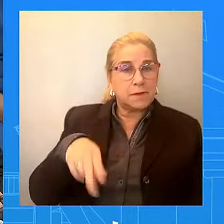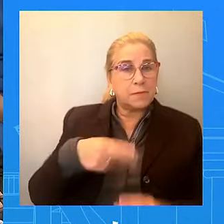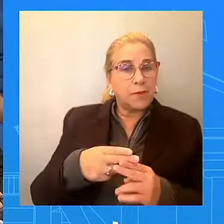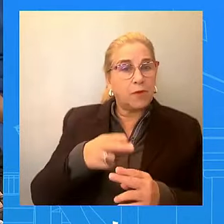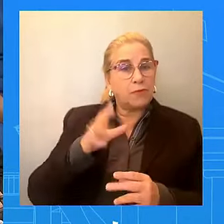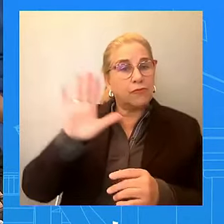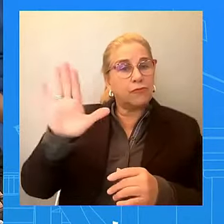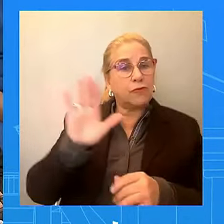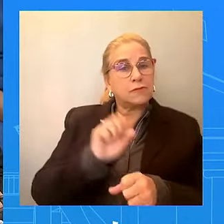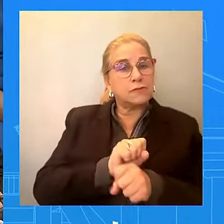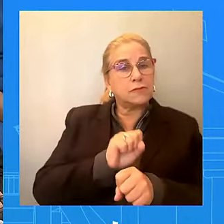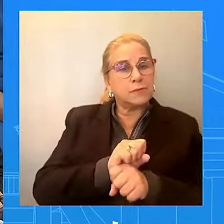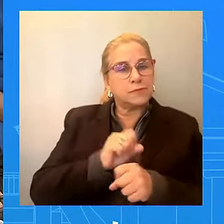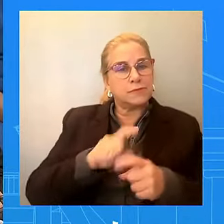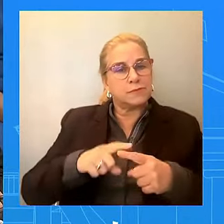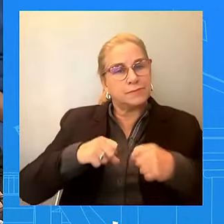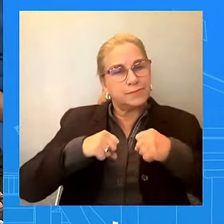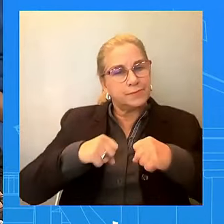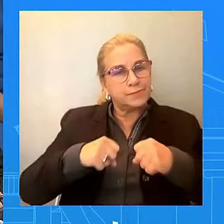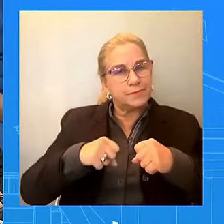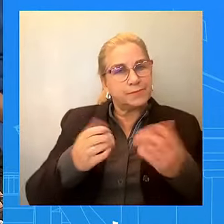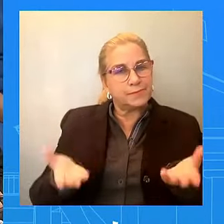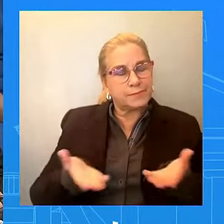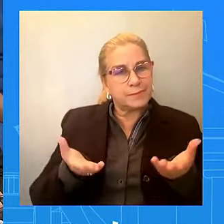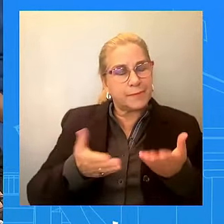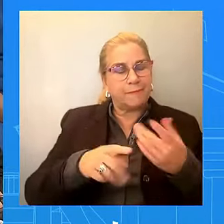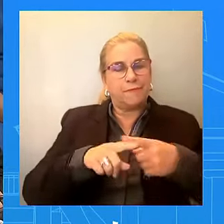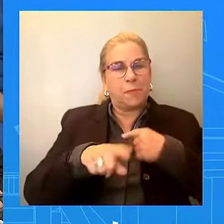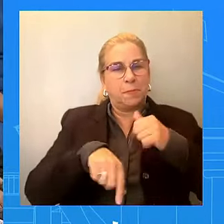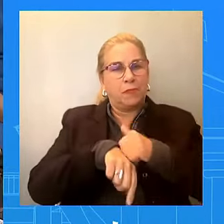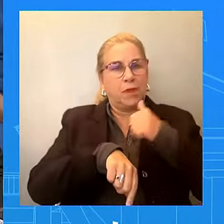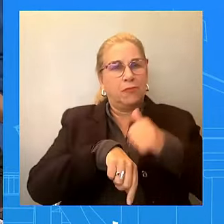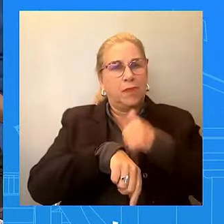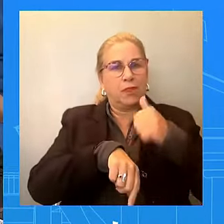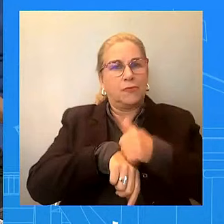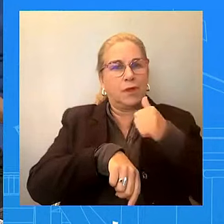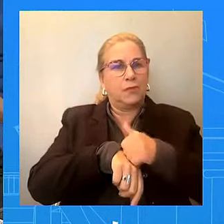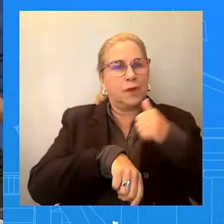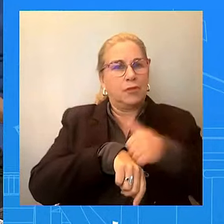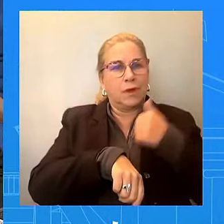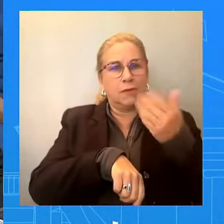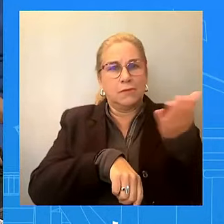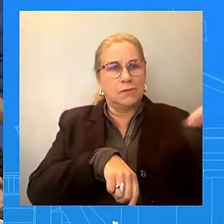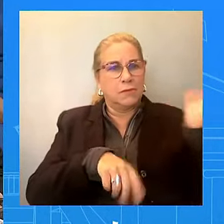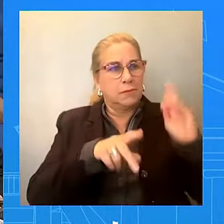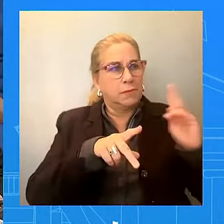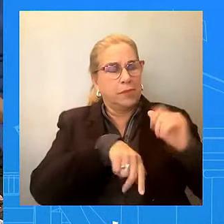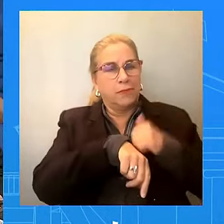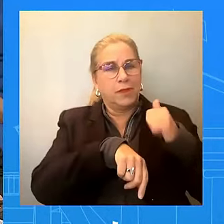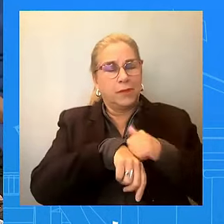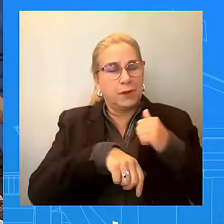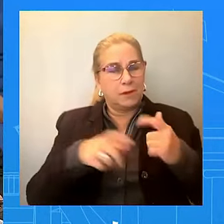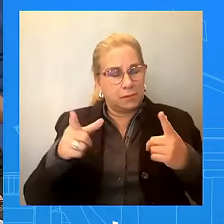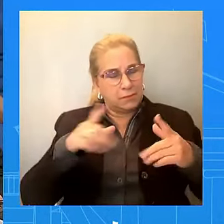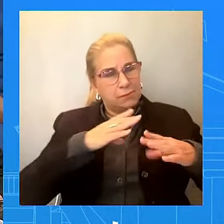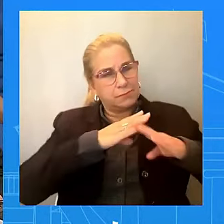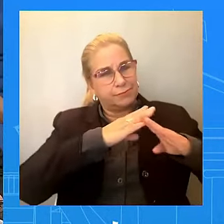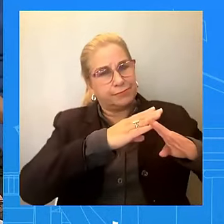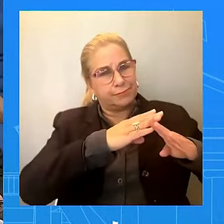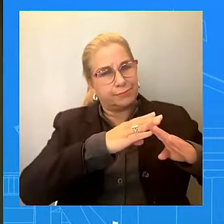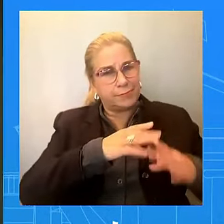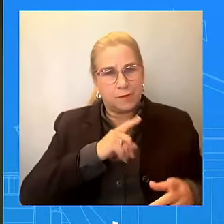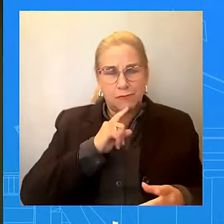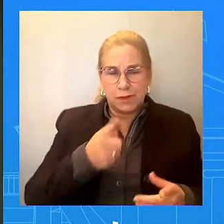outstanding question is whether this man was radicalized before the U.S. government brought him here or afterward. And people should be concerned about